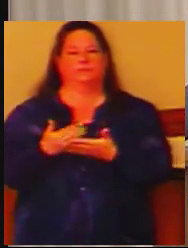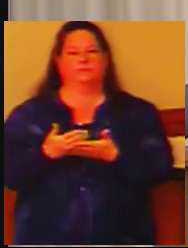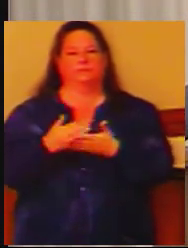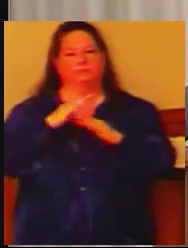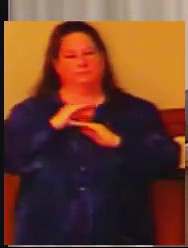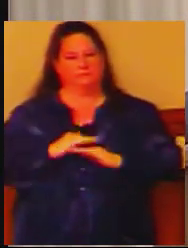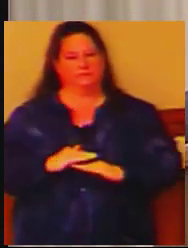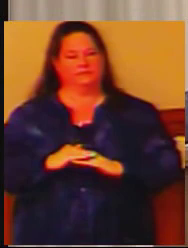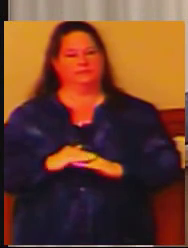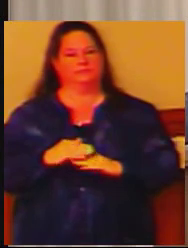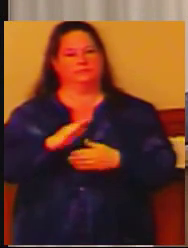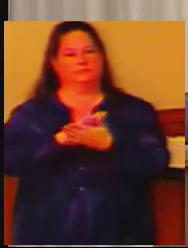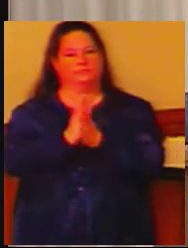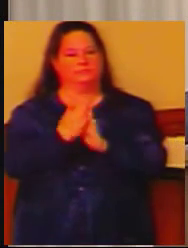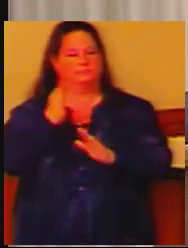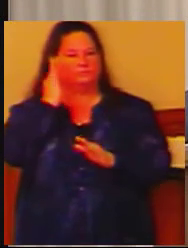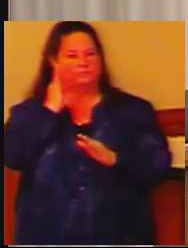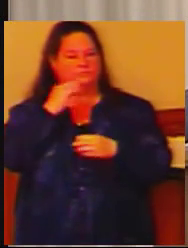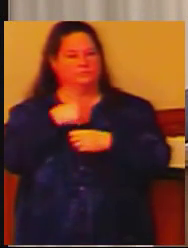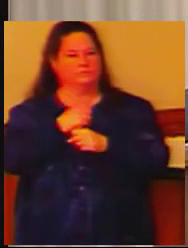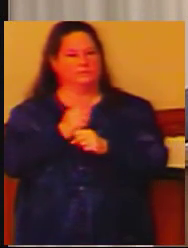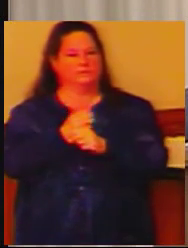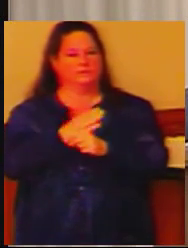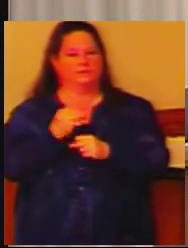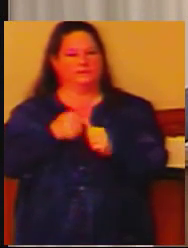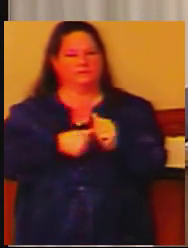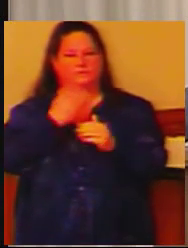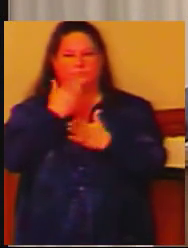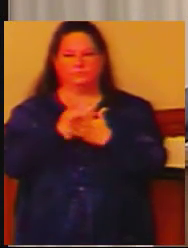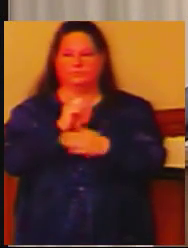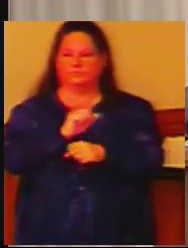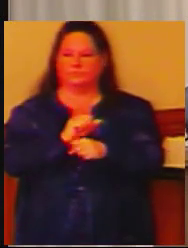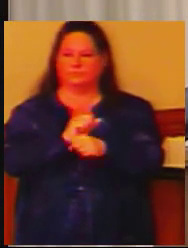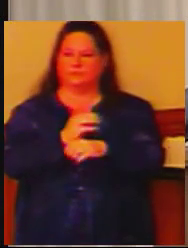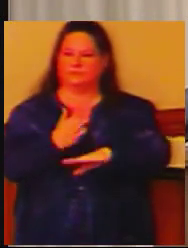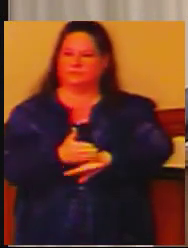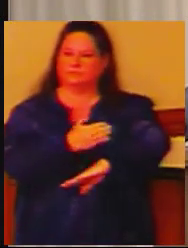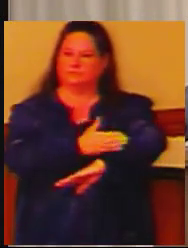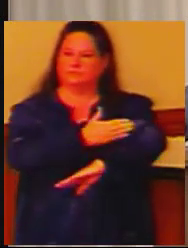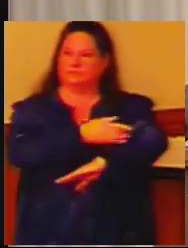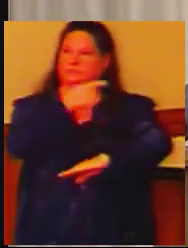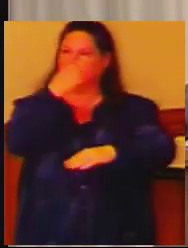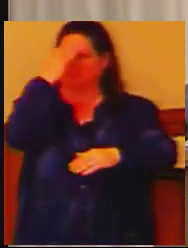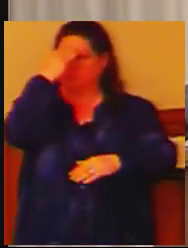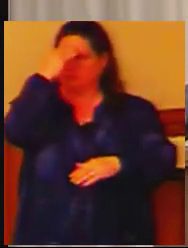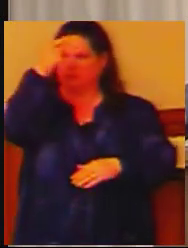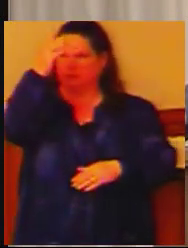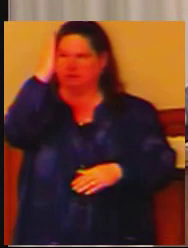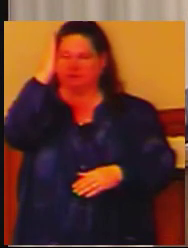being fruitful in every good work and increasing in the knowledge of God.